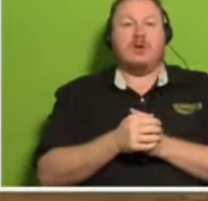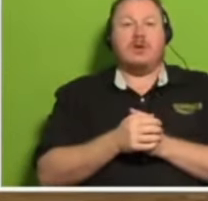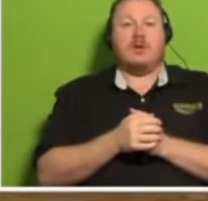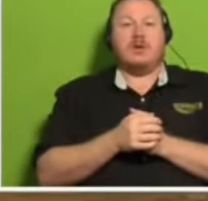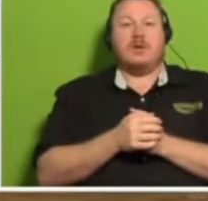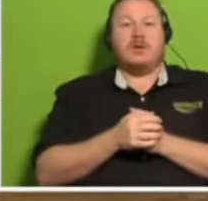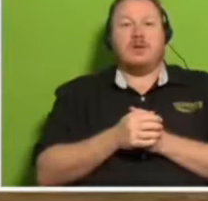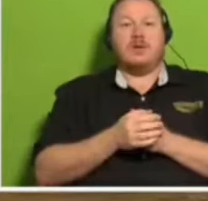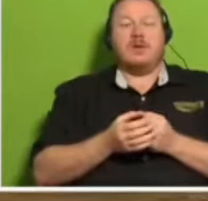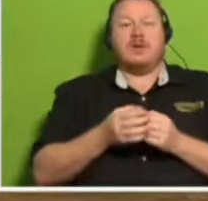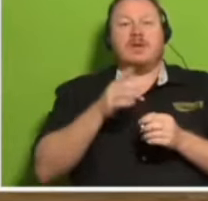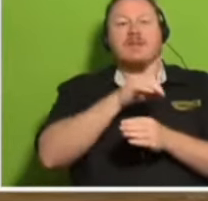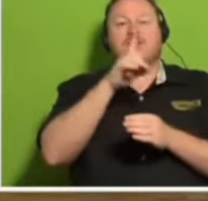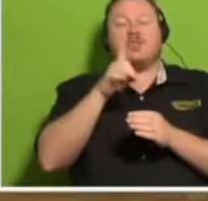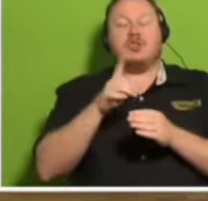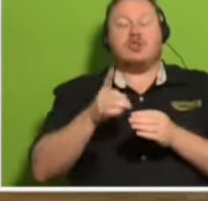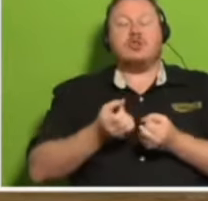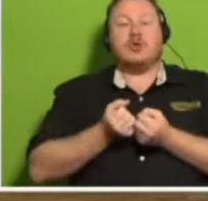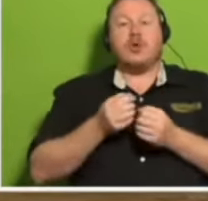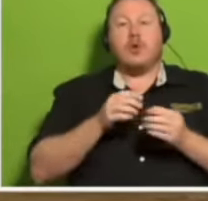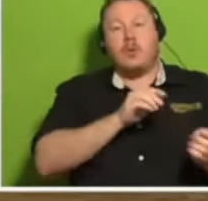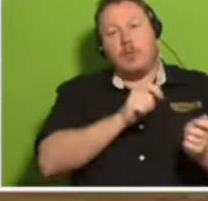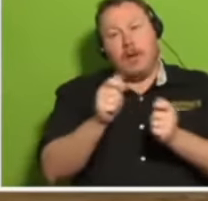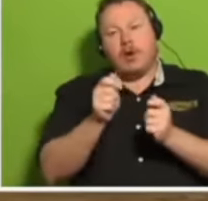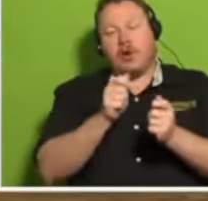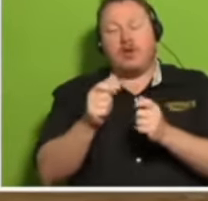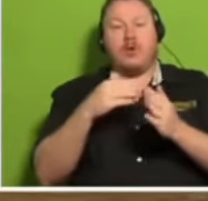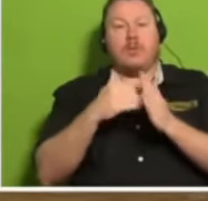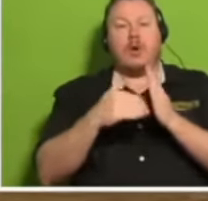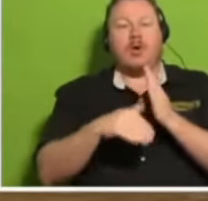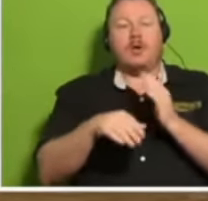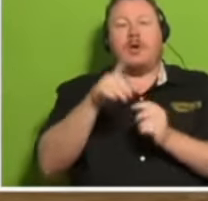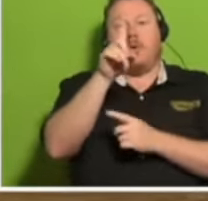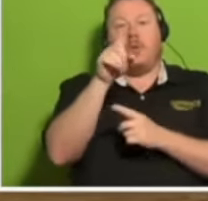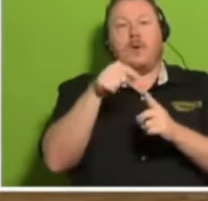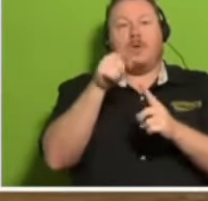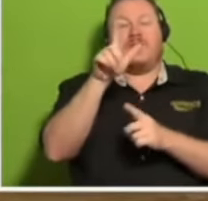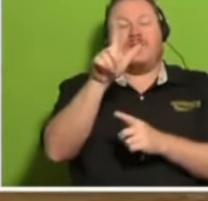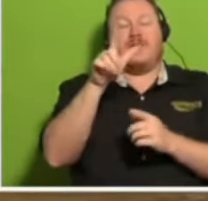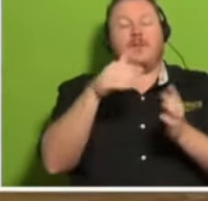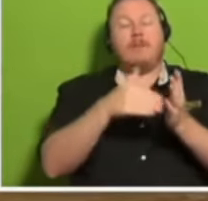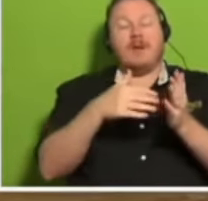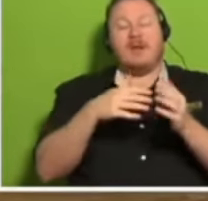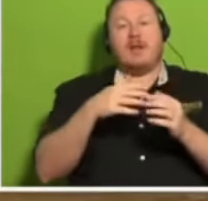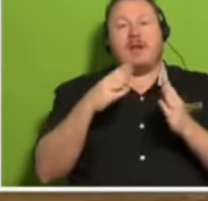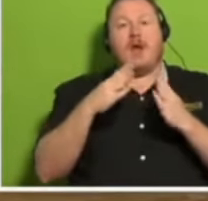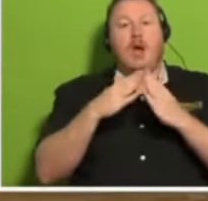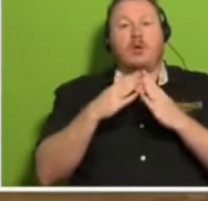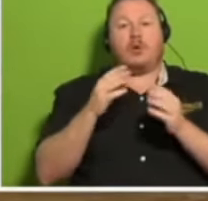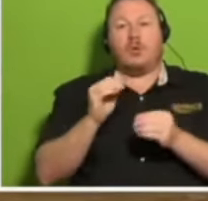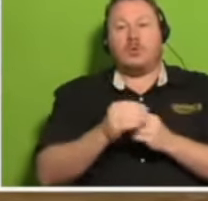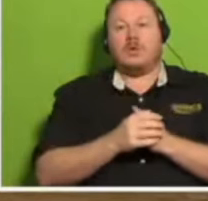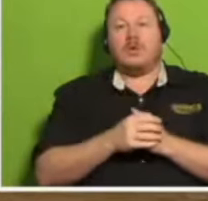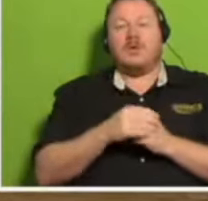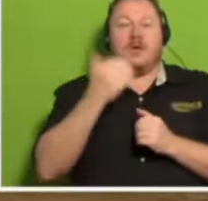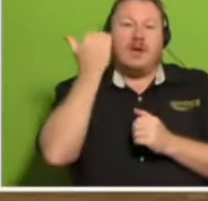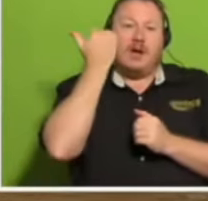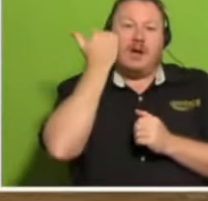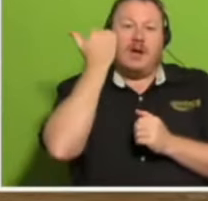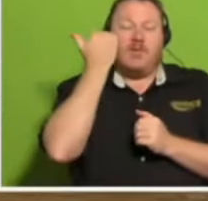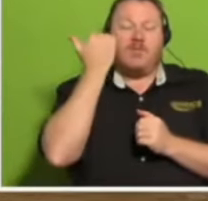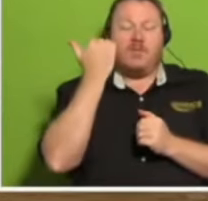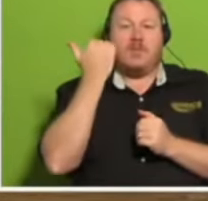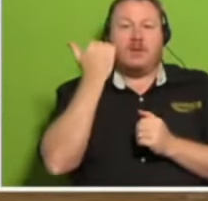Migration Program has since its inception registered 1.7 million households for government-subsidized set-top